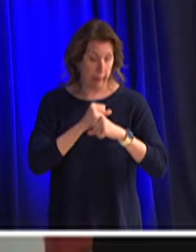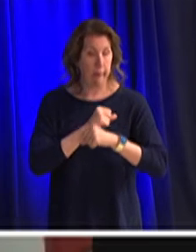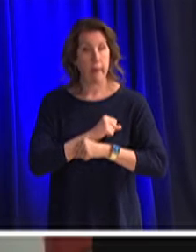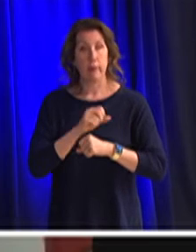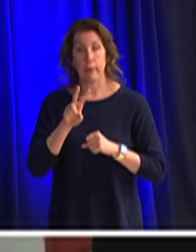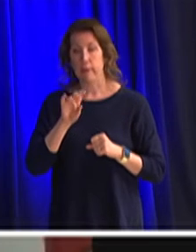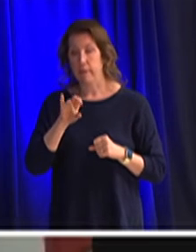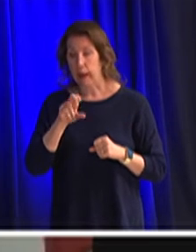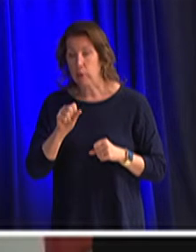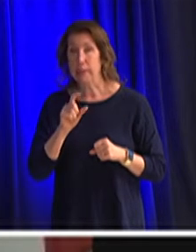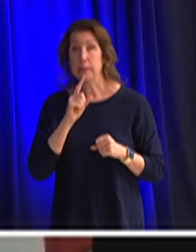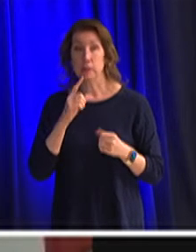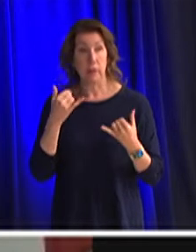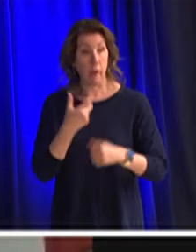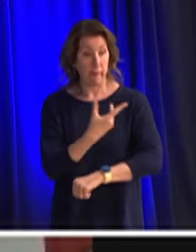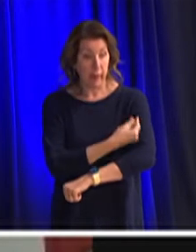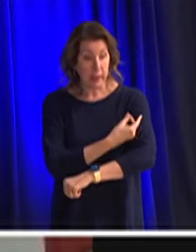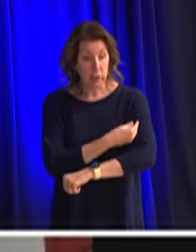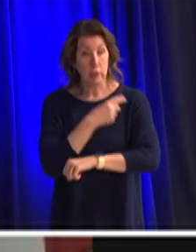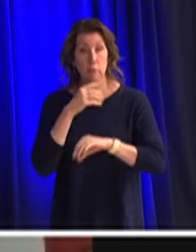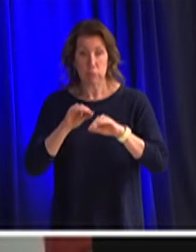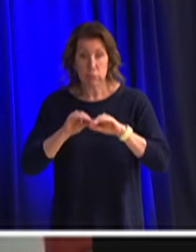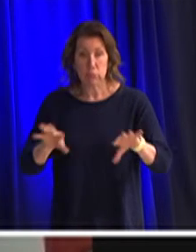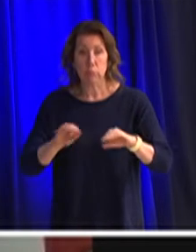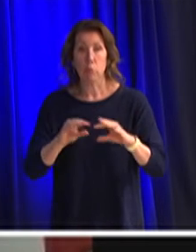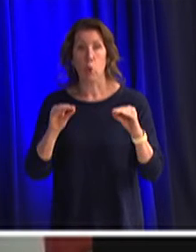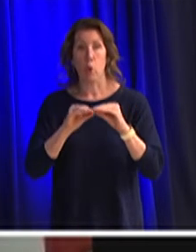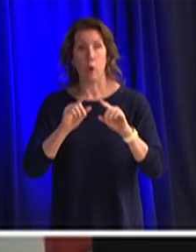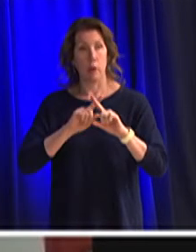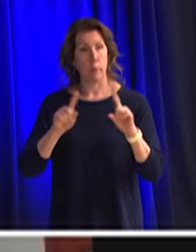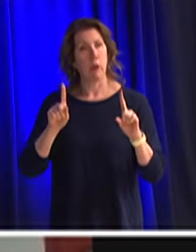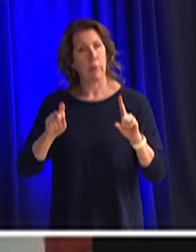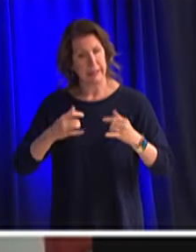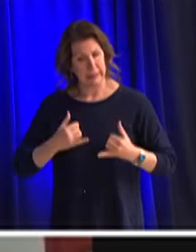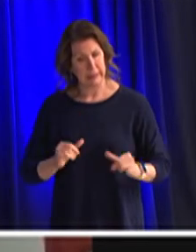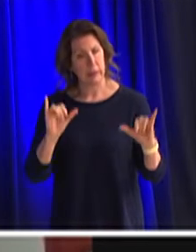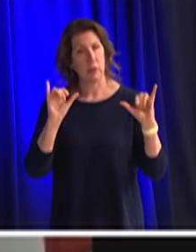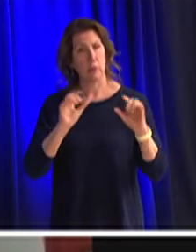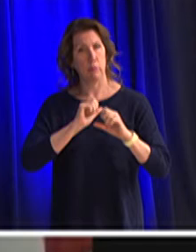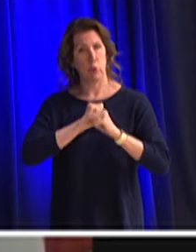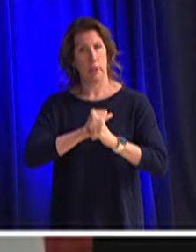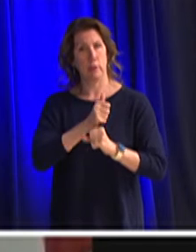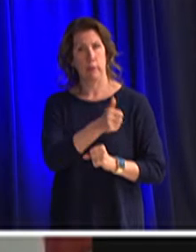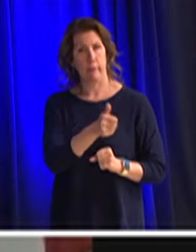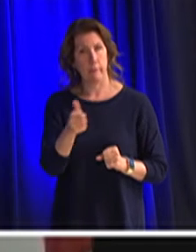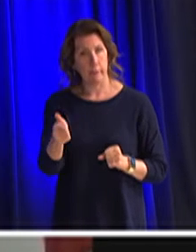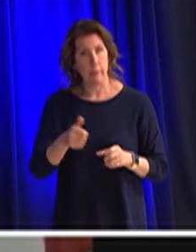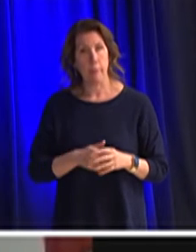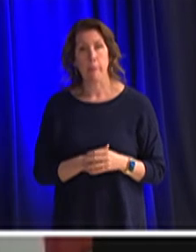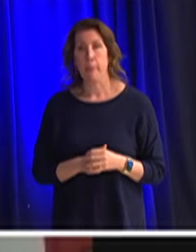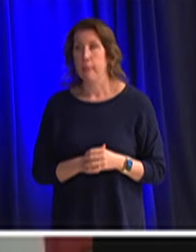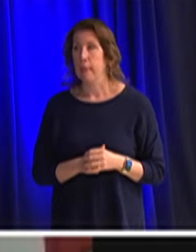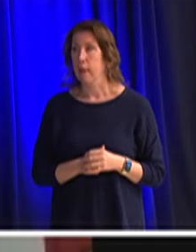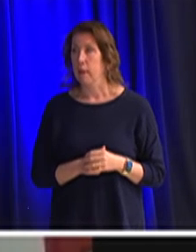distribution in the coming weeks and months, we should not lower our guard in that meantime. I've also